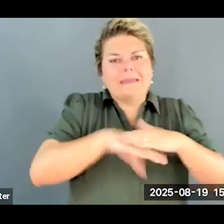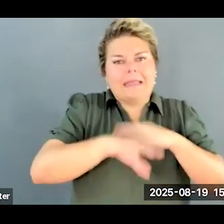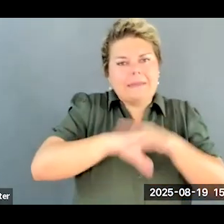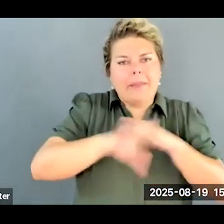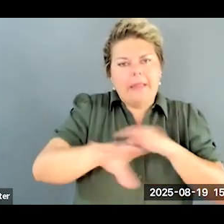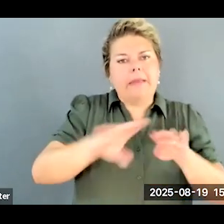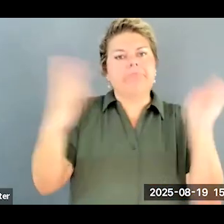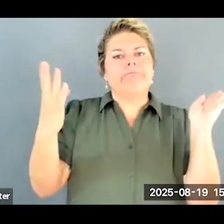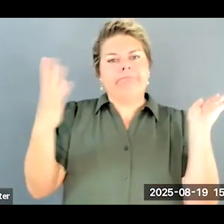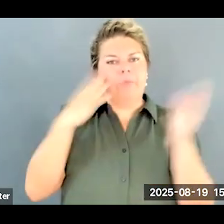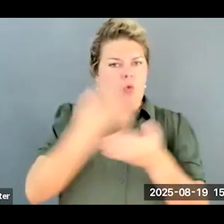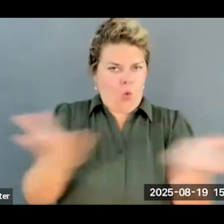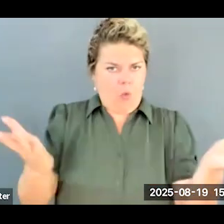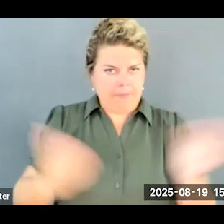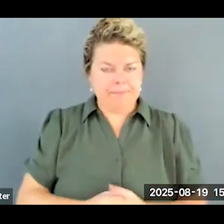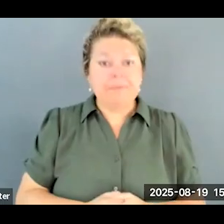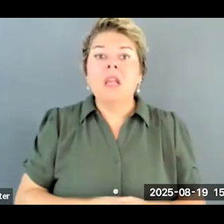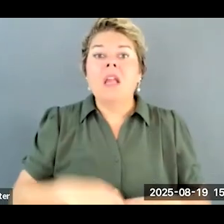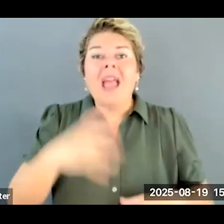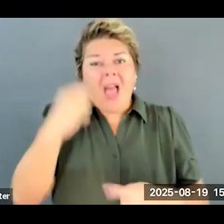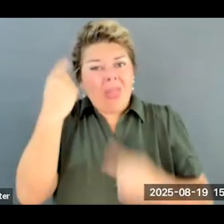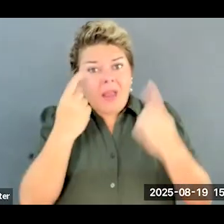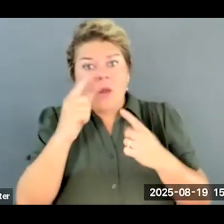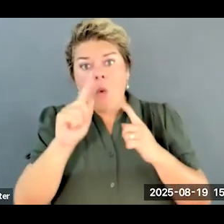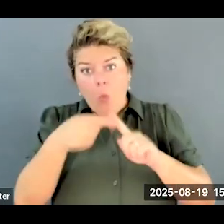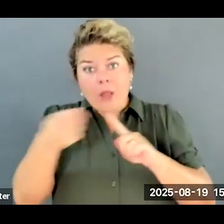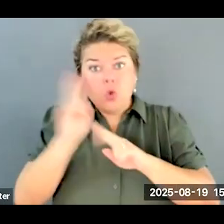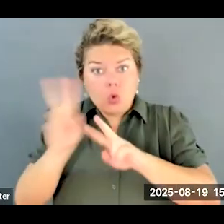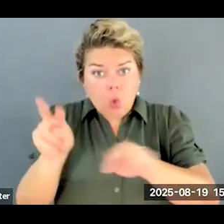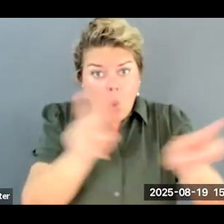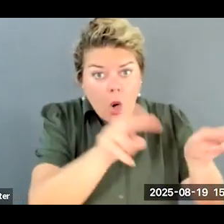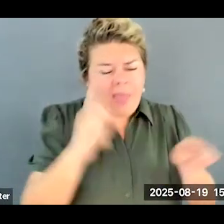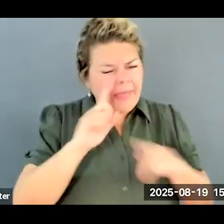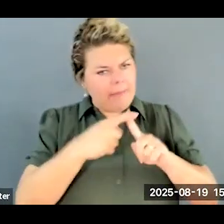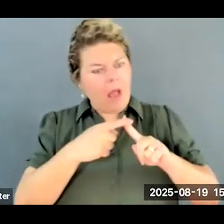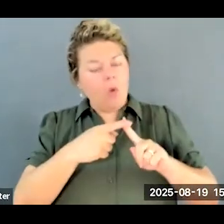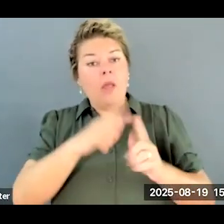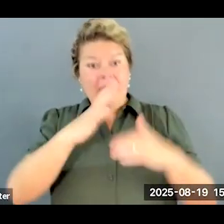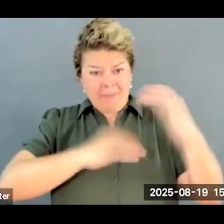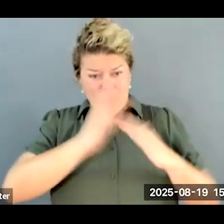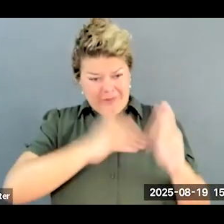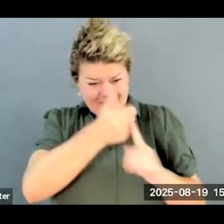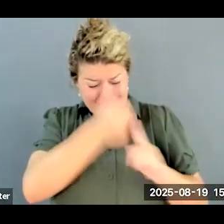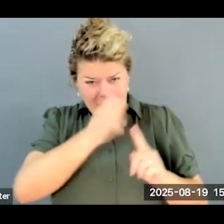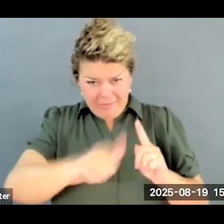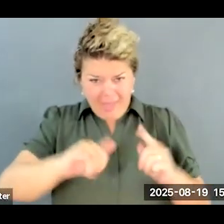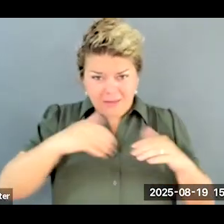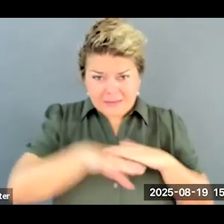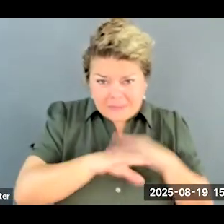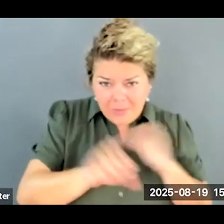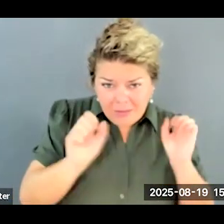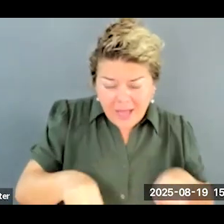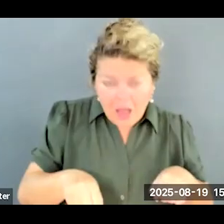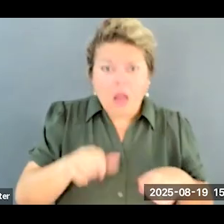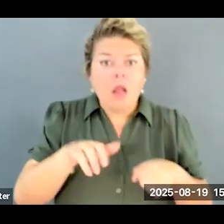of it. And what you'll want to consider during that tour is the physical accessibility. These are things like the